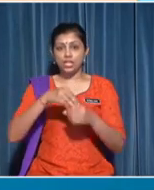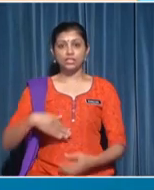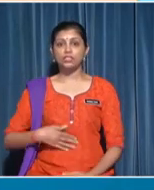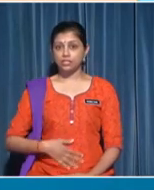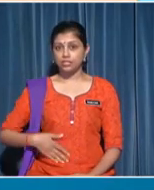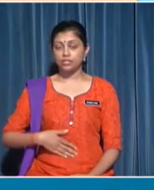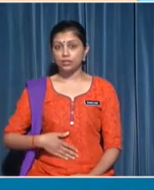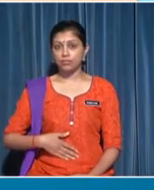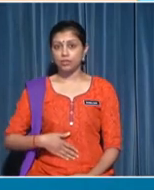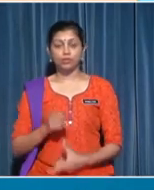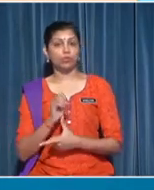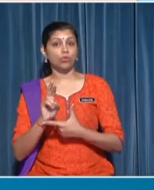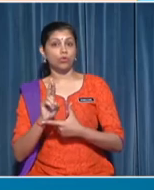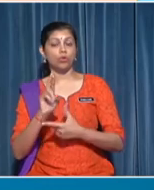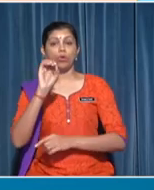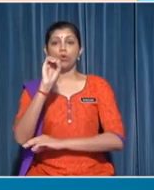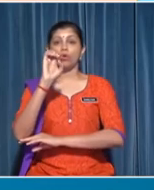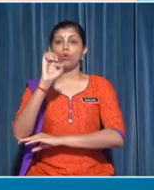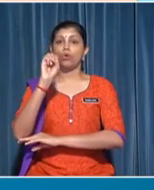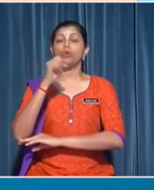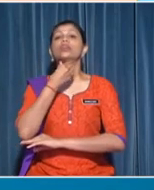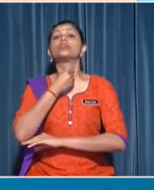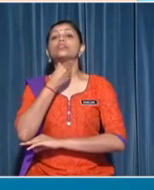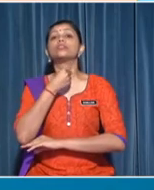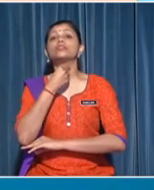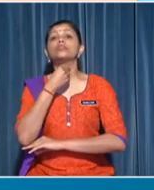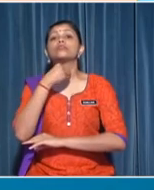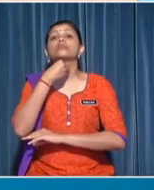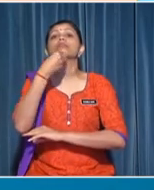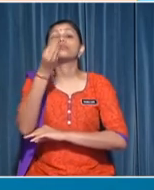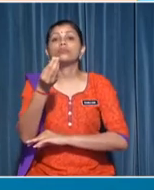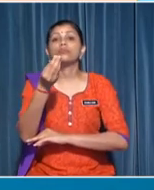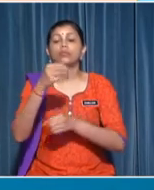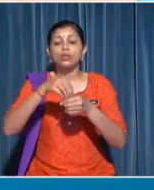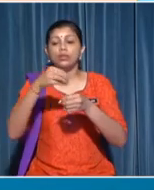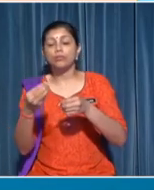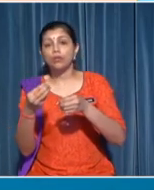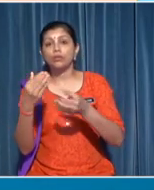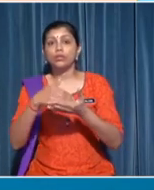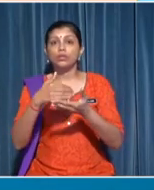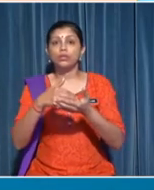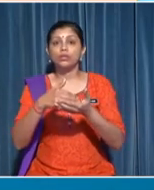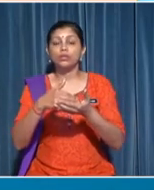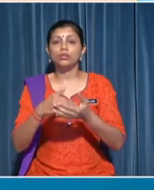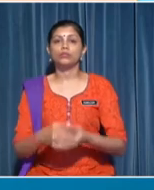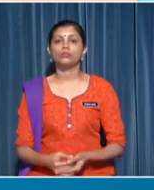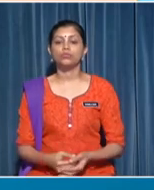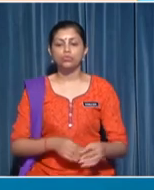the esophagus goes back up again because of the intense body